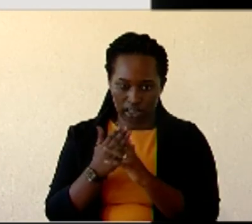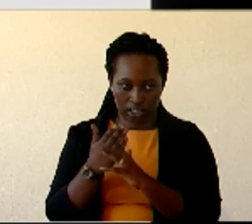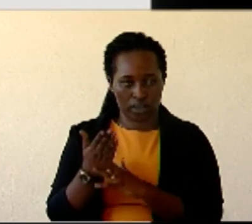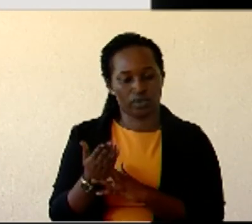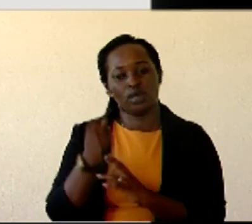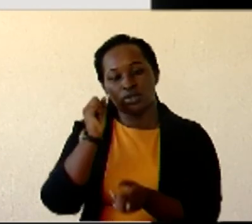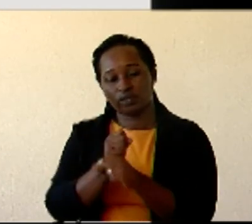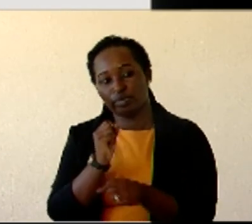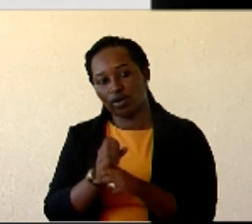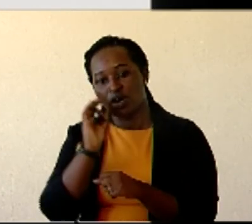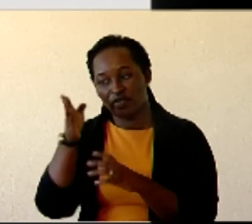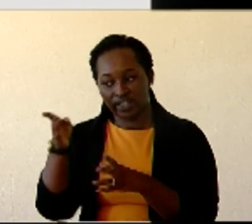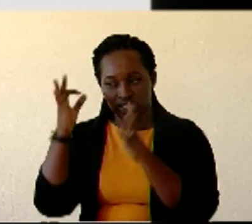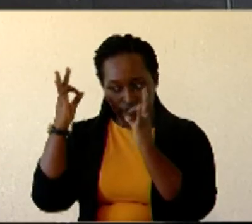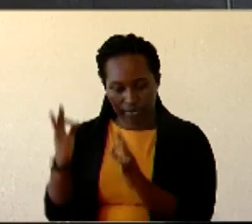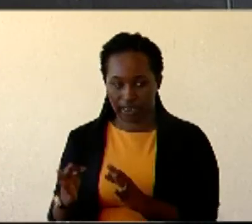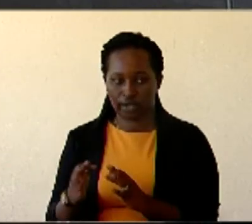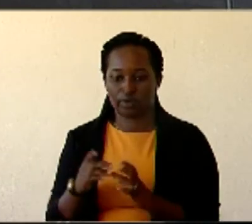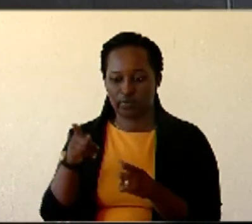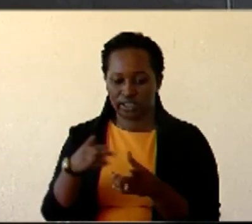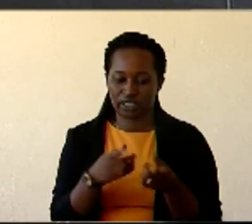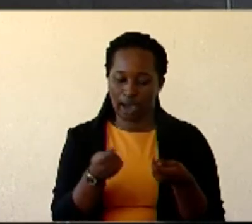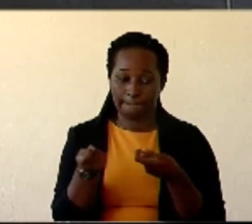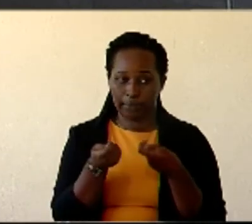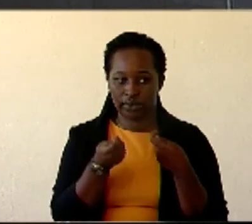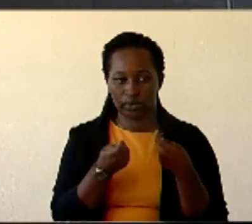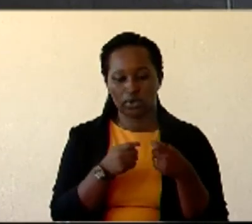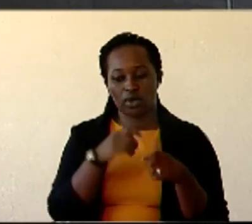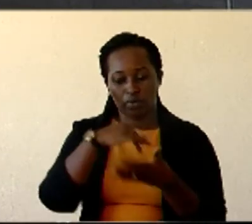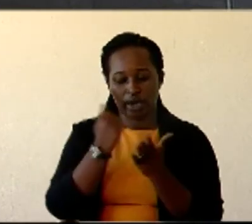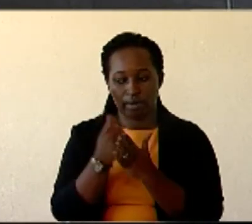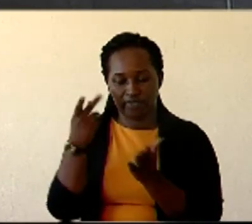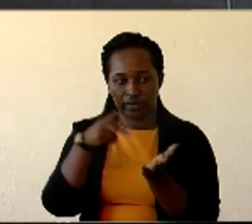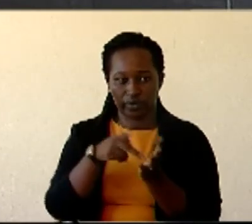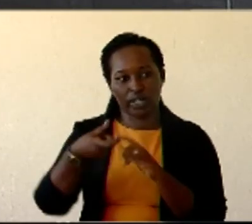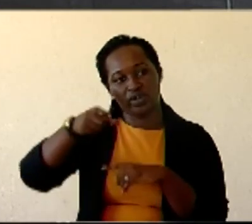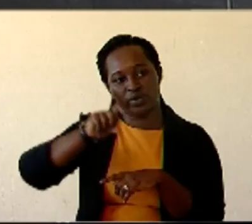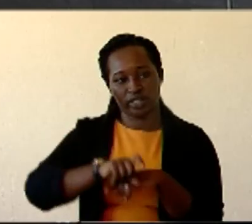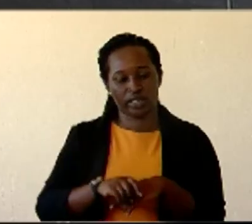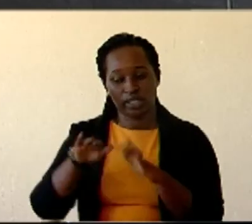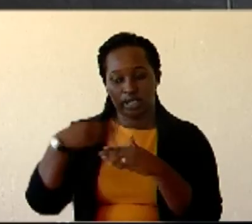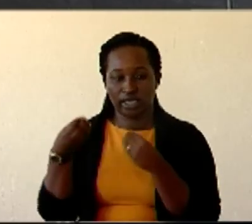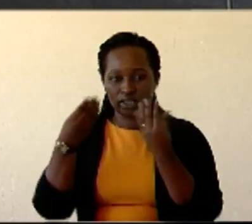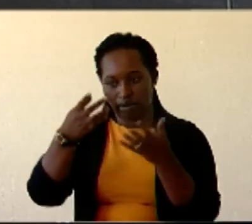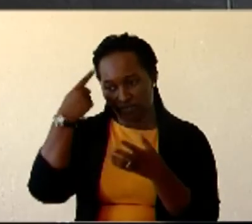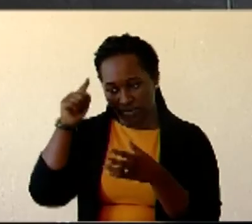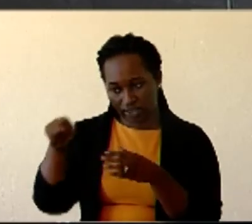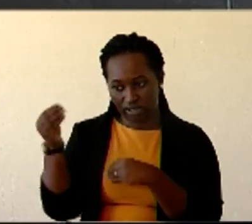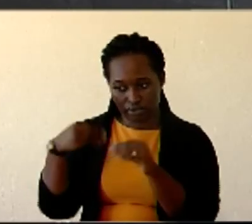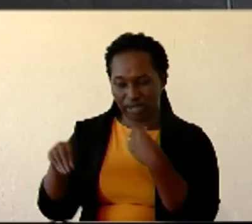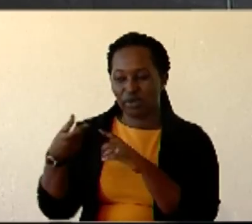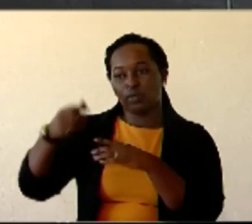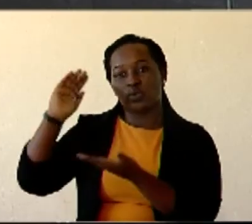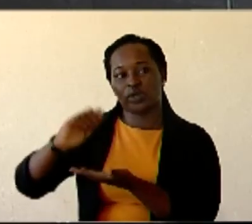production of this commodity, which is attractive or whose price have increased. So the supply of maize on the market will reduce